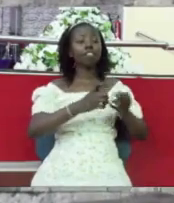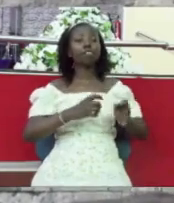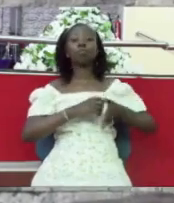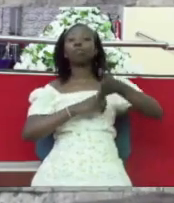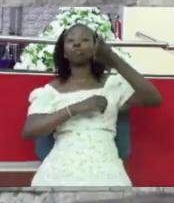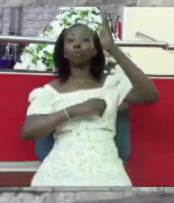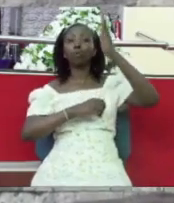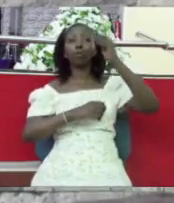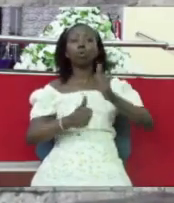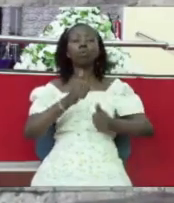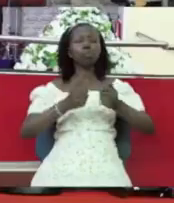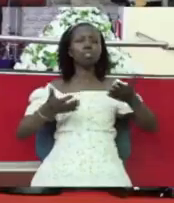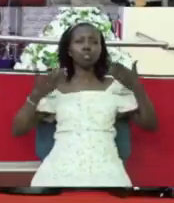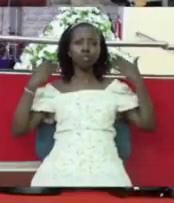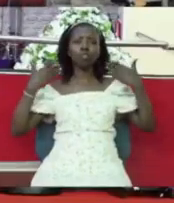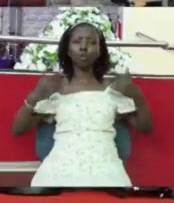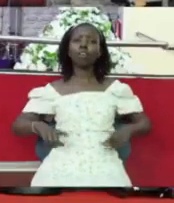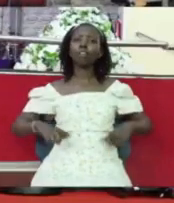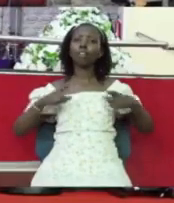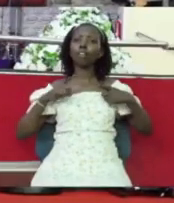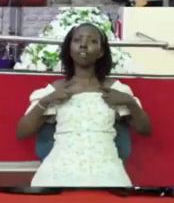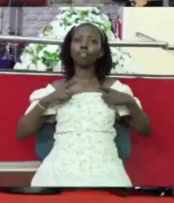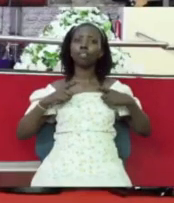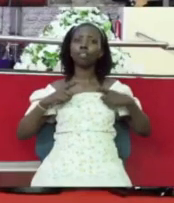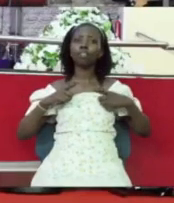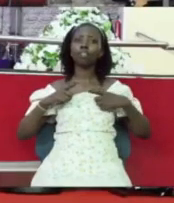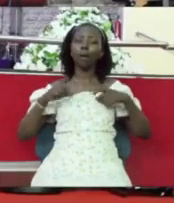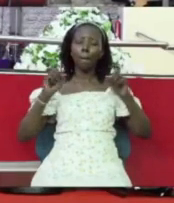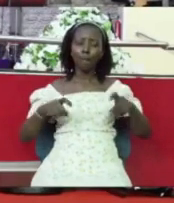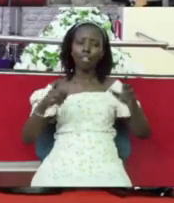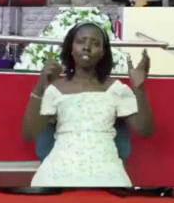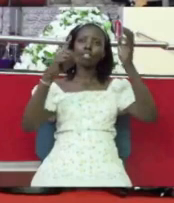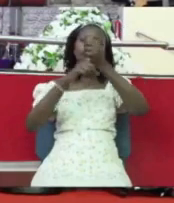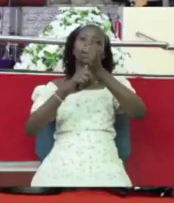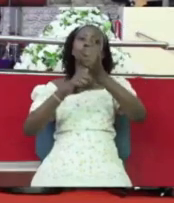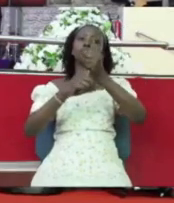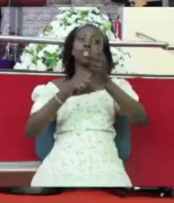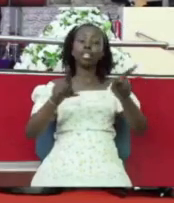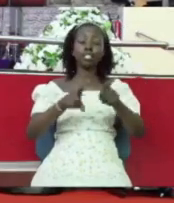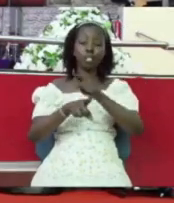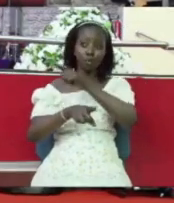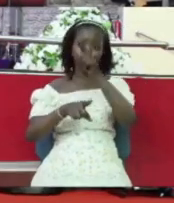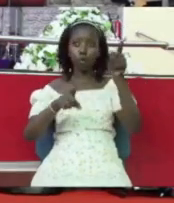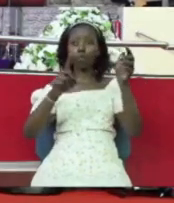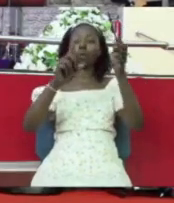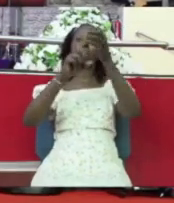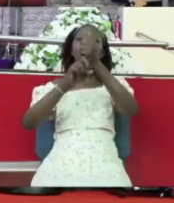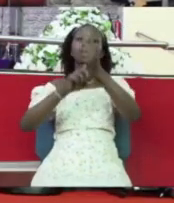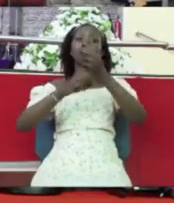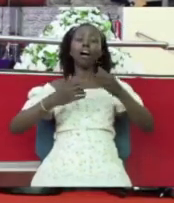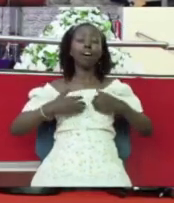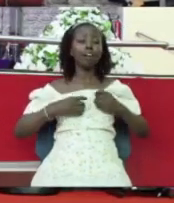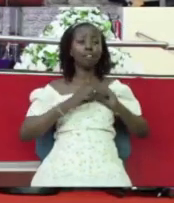ya Mungu, which is eternal life ya kwamba ni uzima wa milele, I want to go for it. Nataka kwenda nikapokee. You want to go for it. Nataka kwenda nikapokee. There is a gift